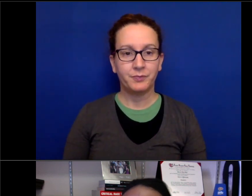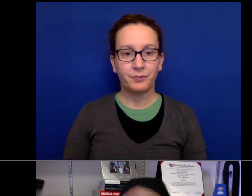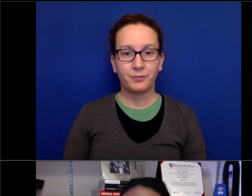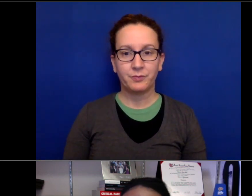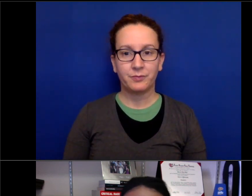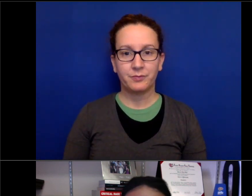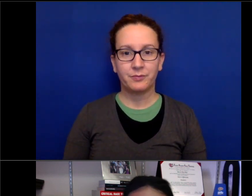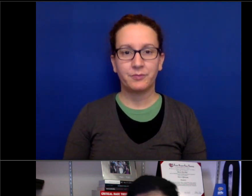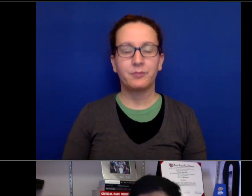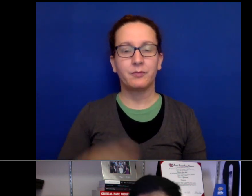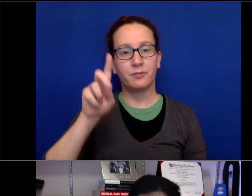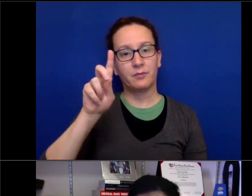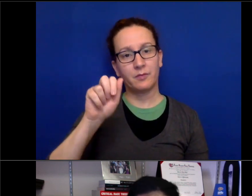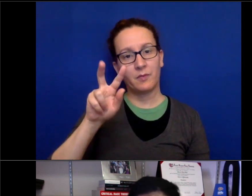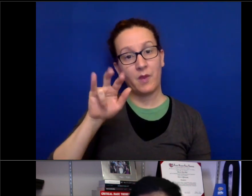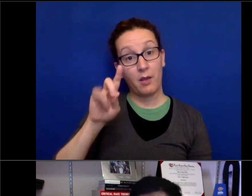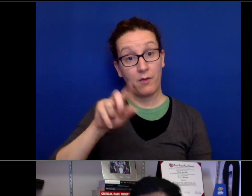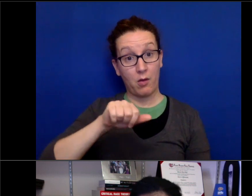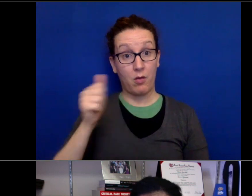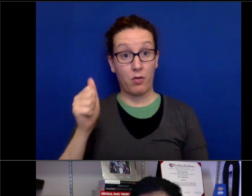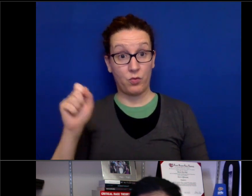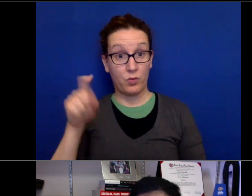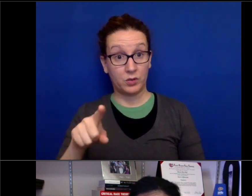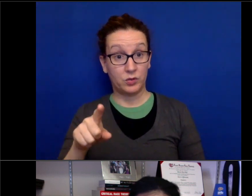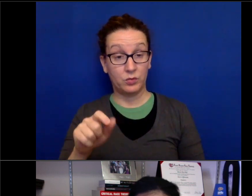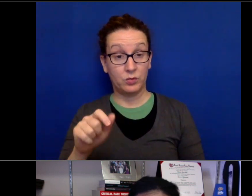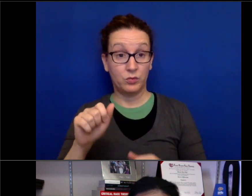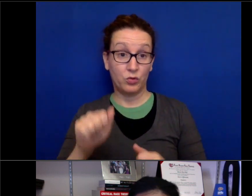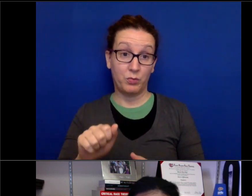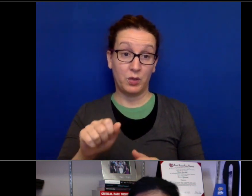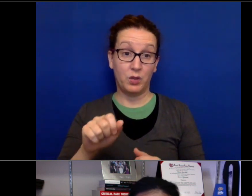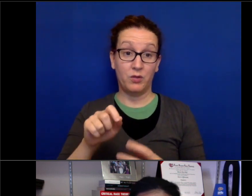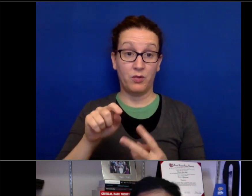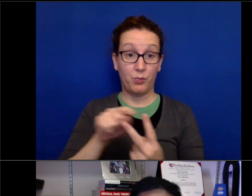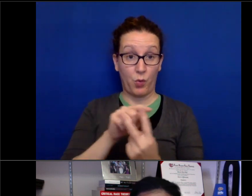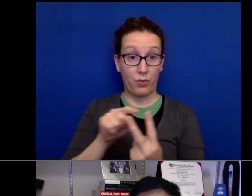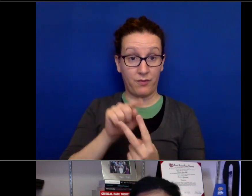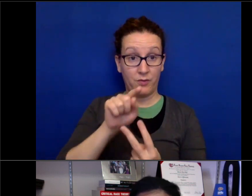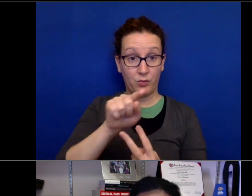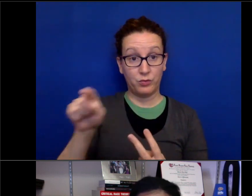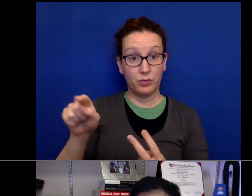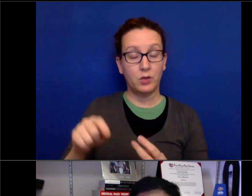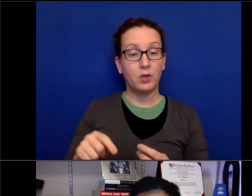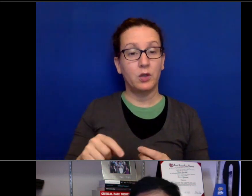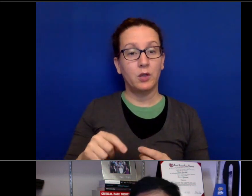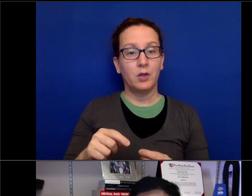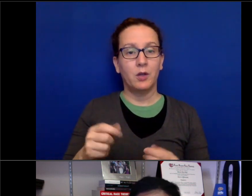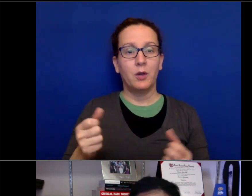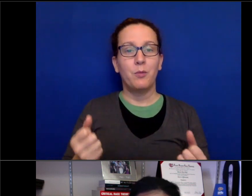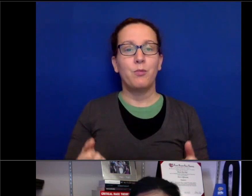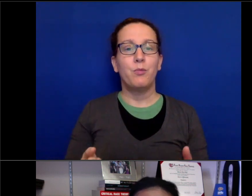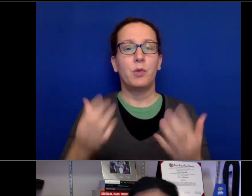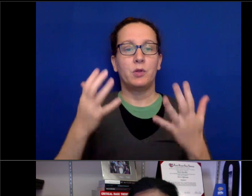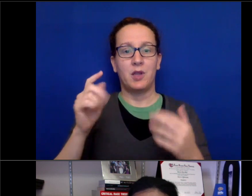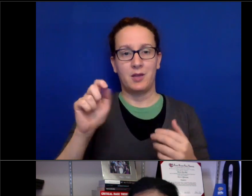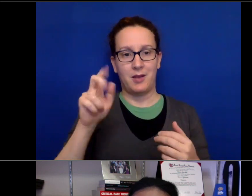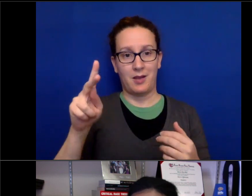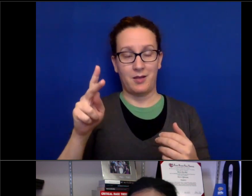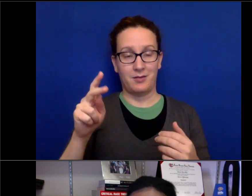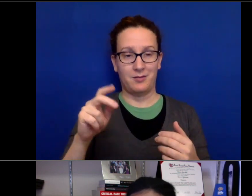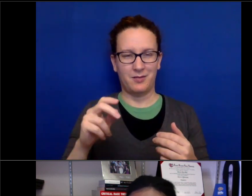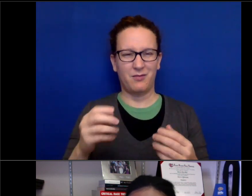Okay, here's another question which I think could be on for both of you. Should one multitask, that is, work on 2